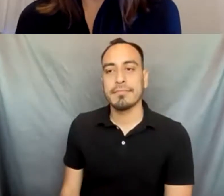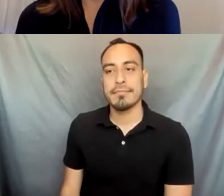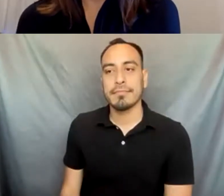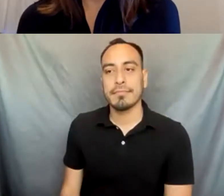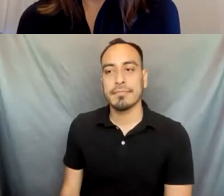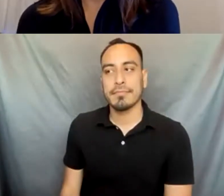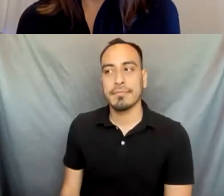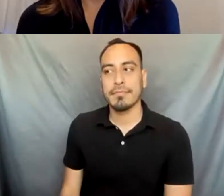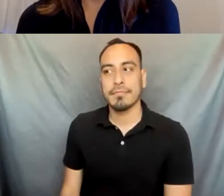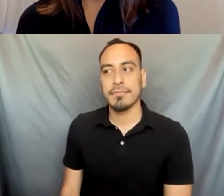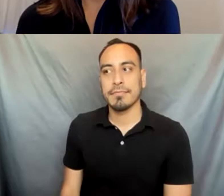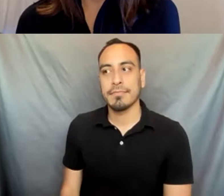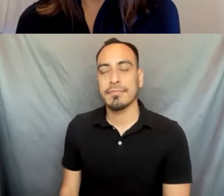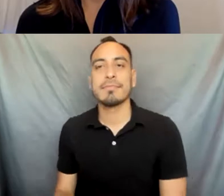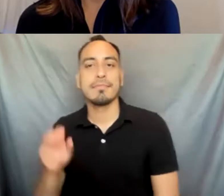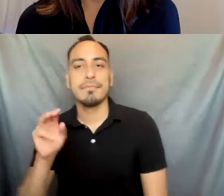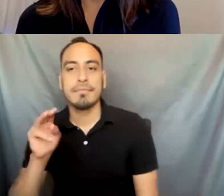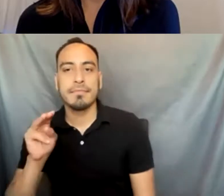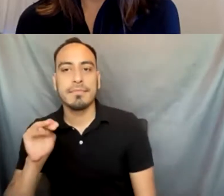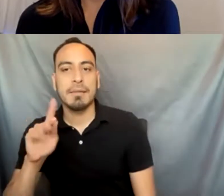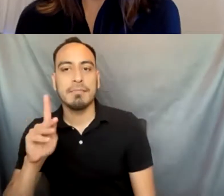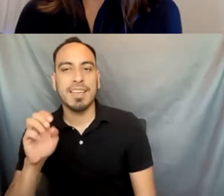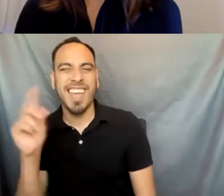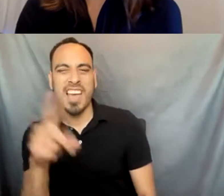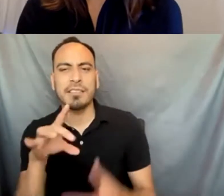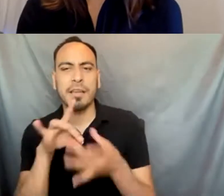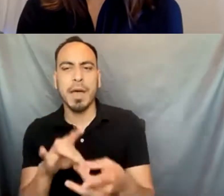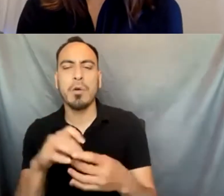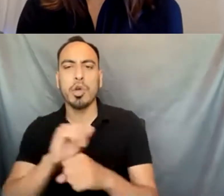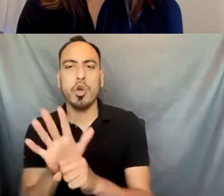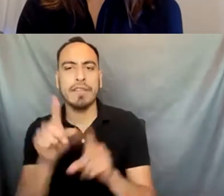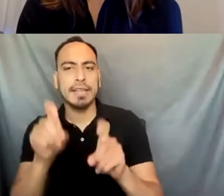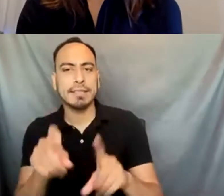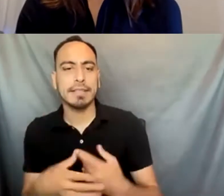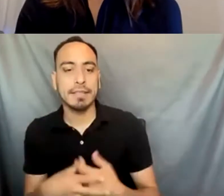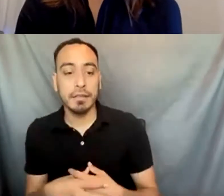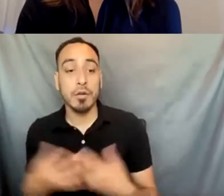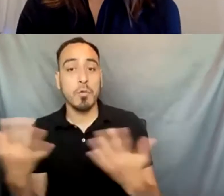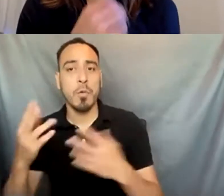I guess this question's around COVID testing. What type of tests,